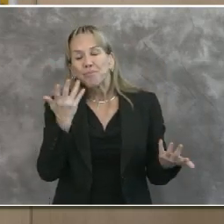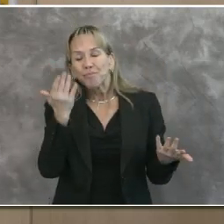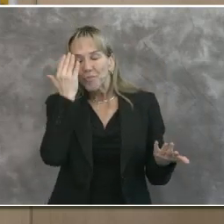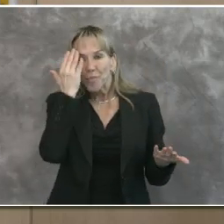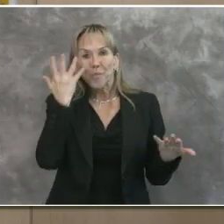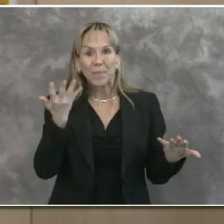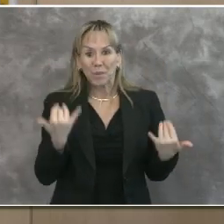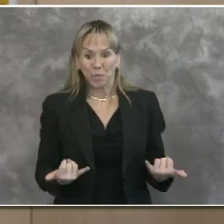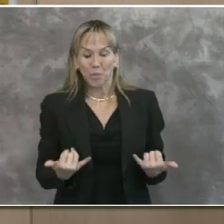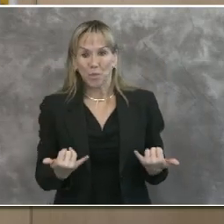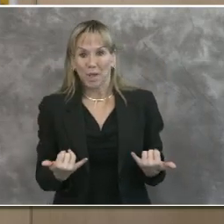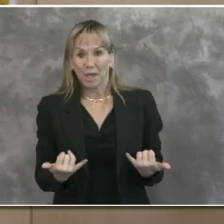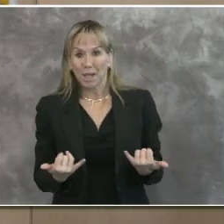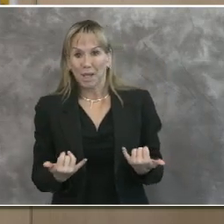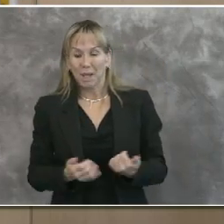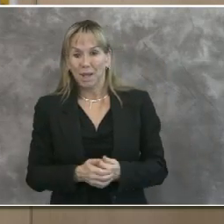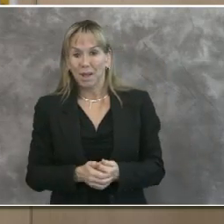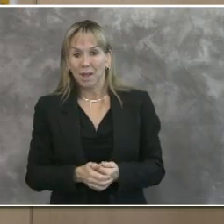today, we will